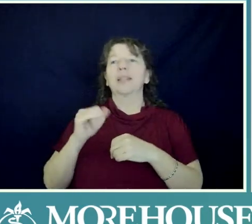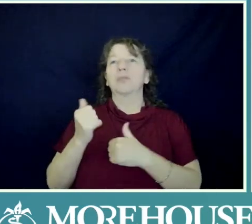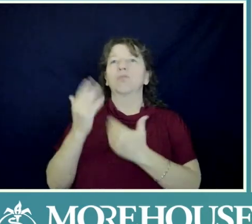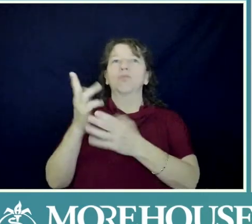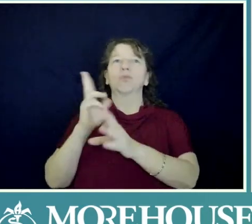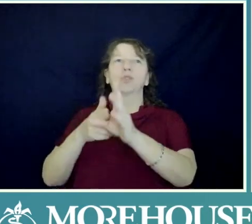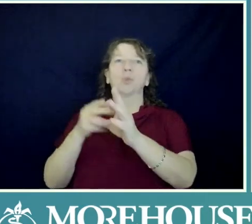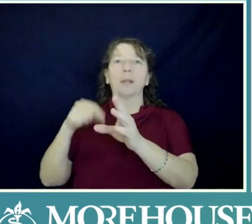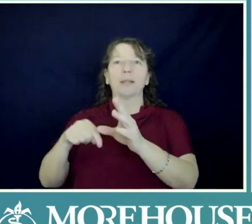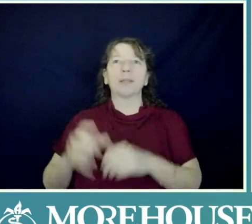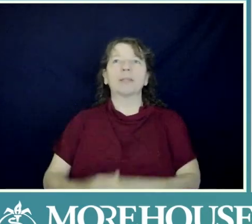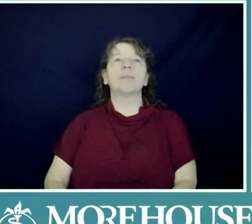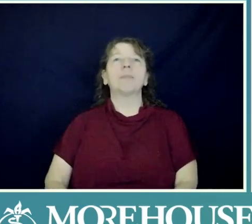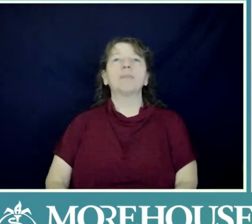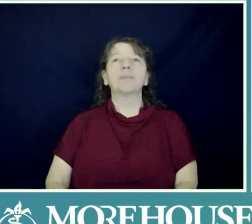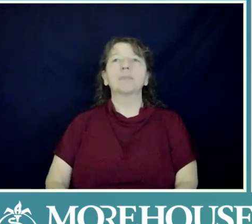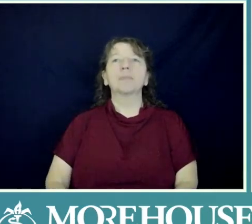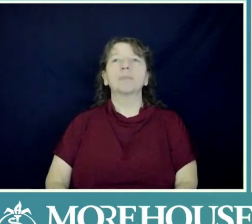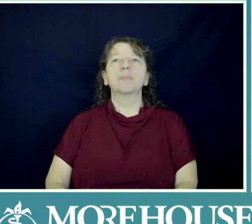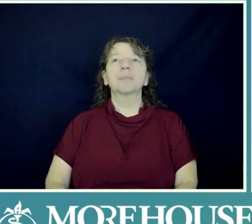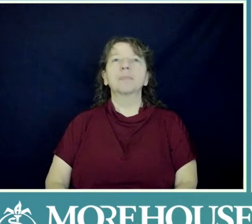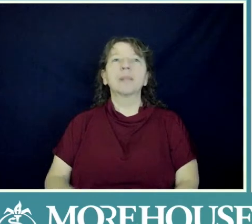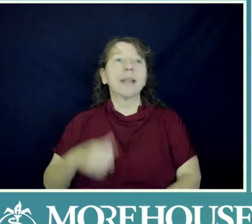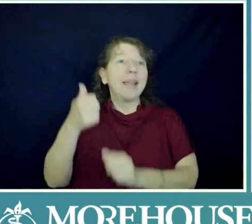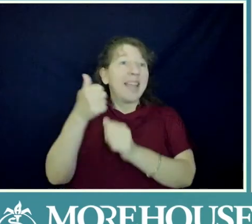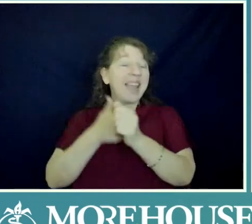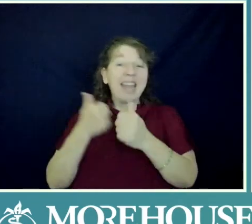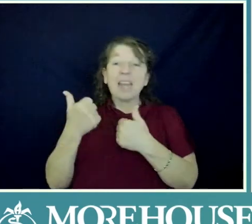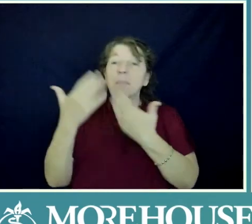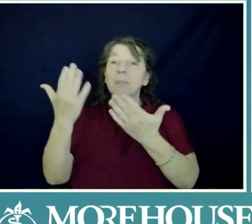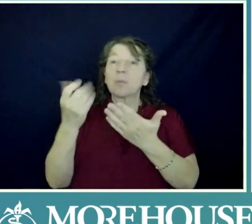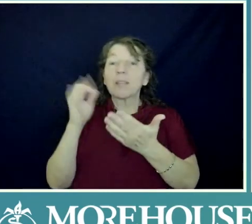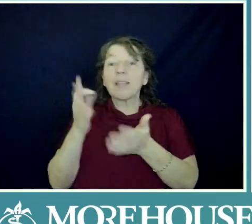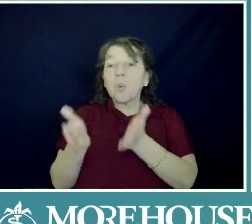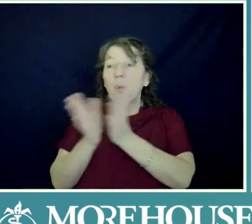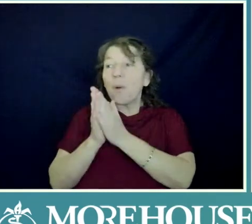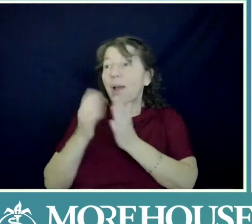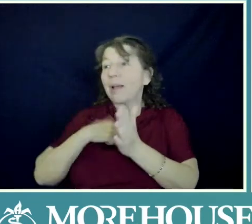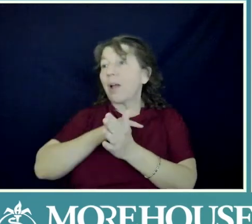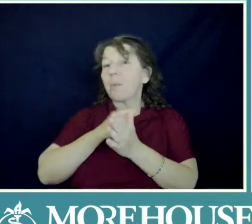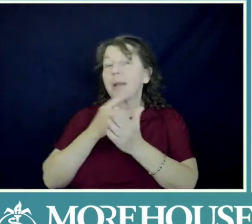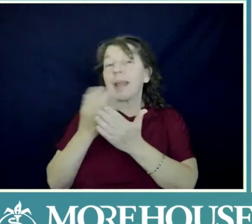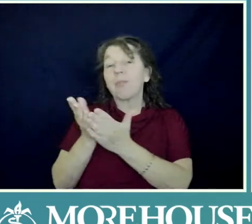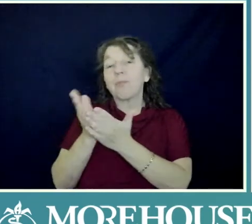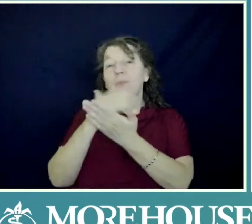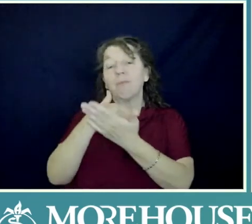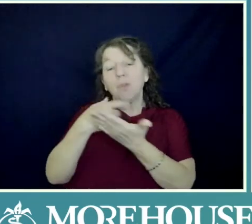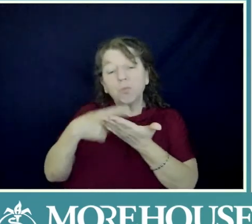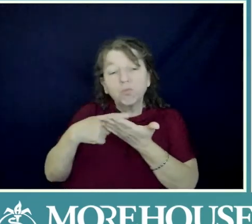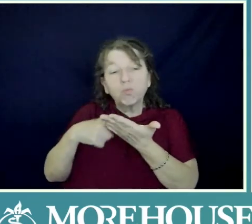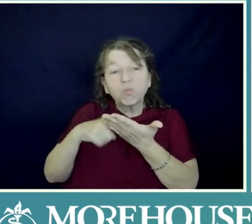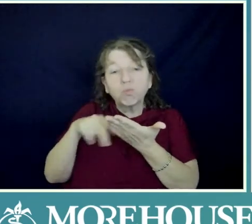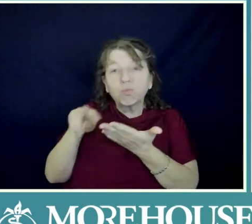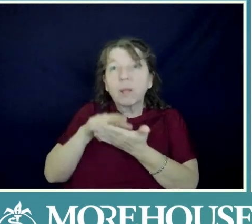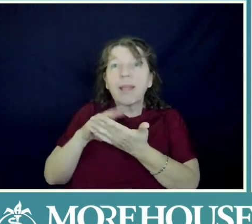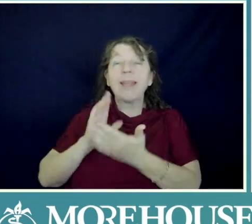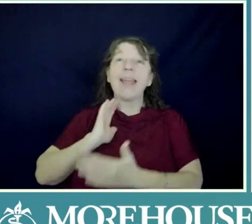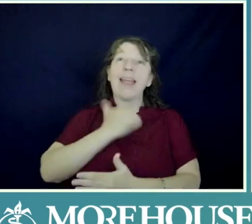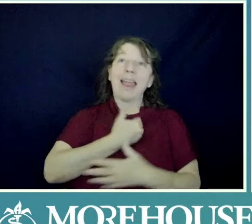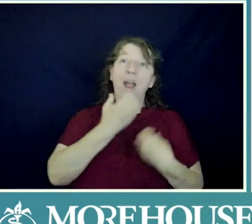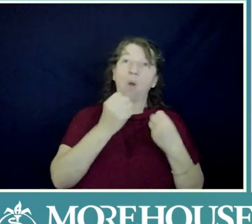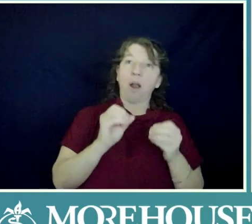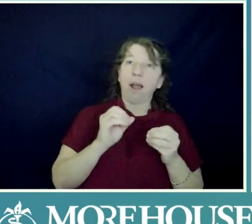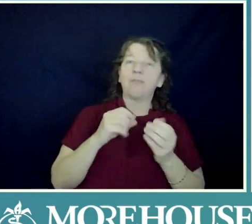Any proposal can get a pre-review upon request, and our office actually pays for those external